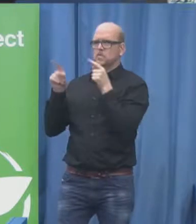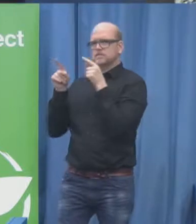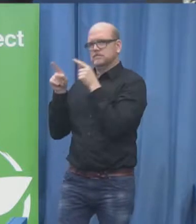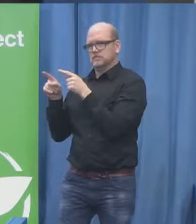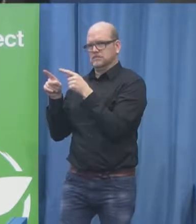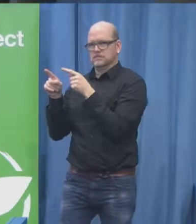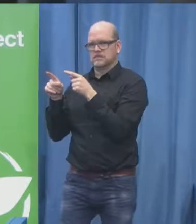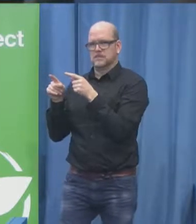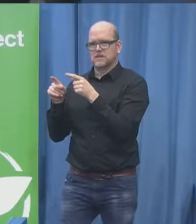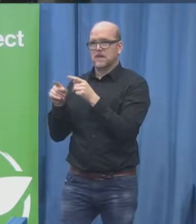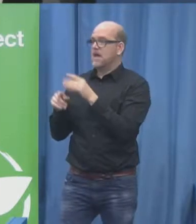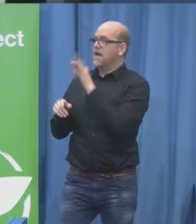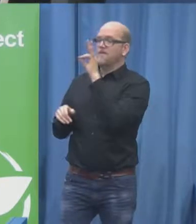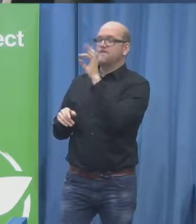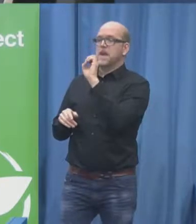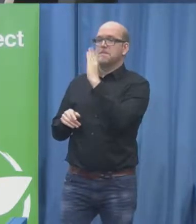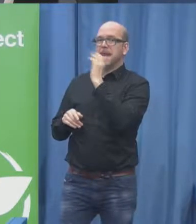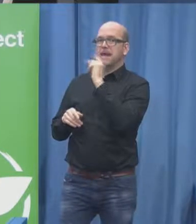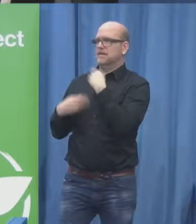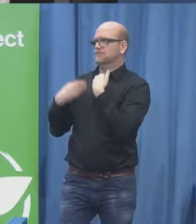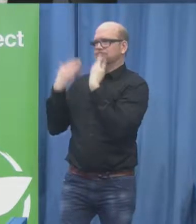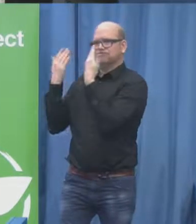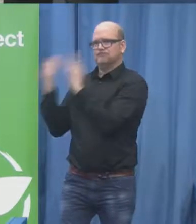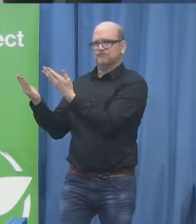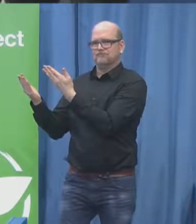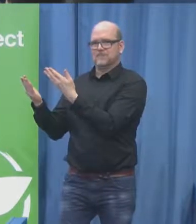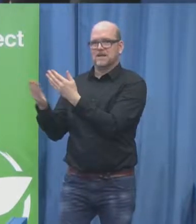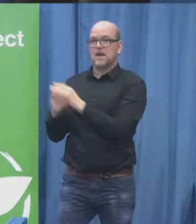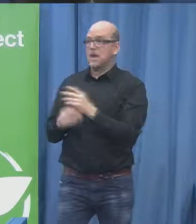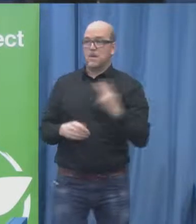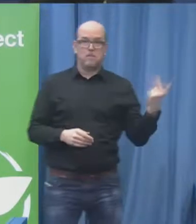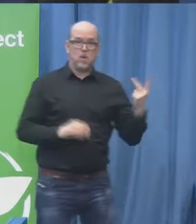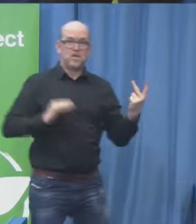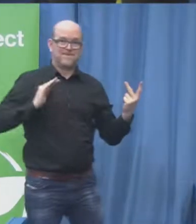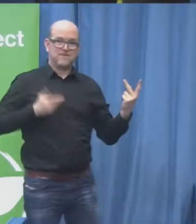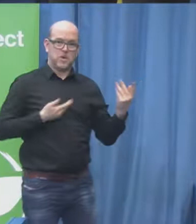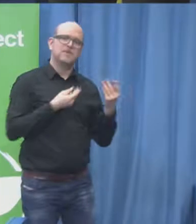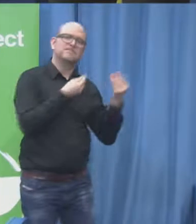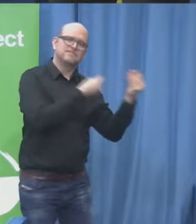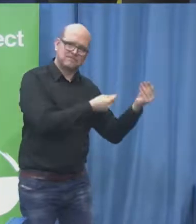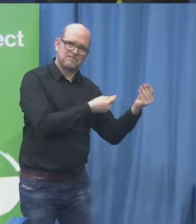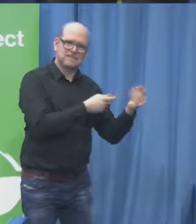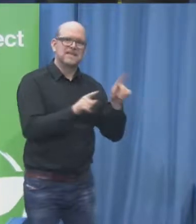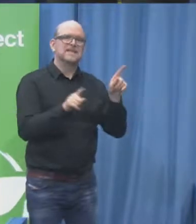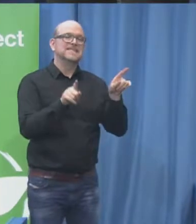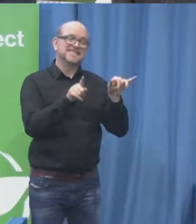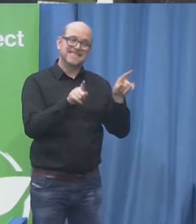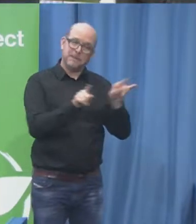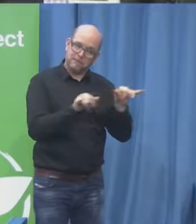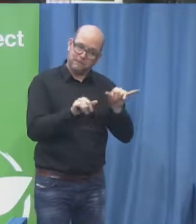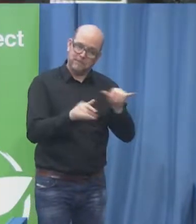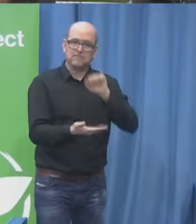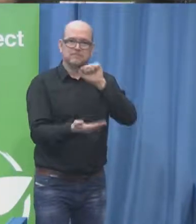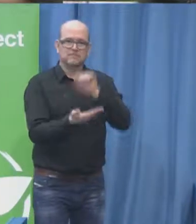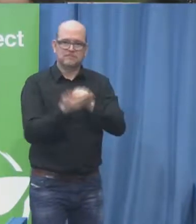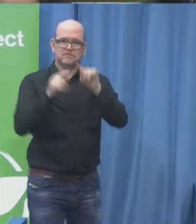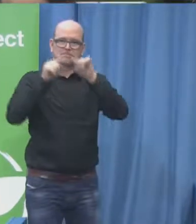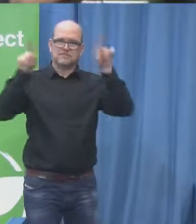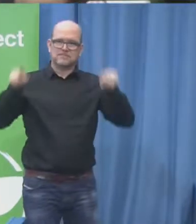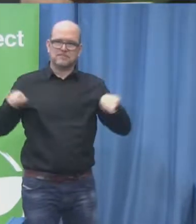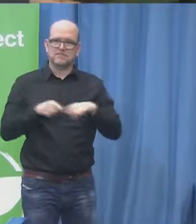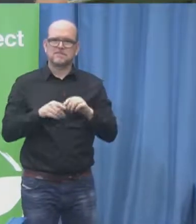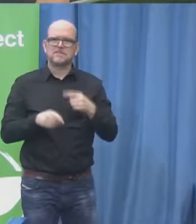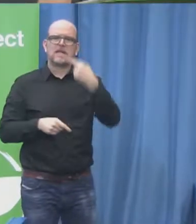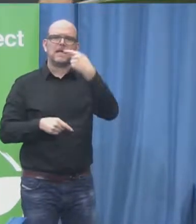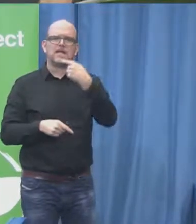each of you will receive an art print from Rico Gaston called James First,